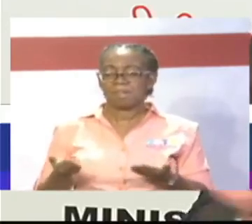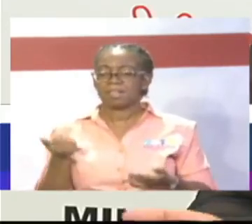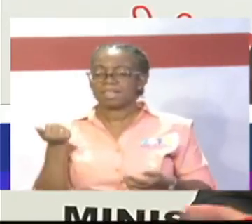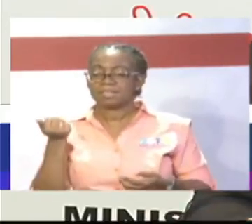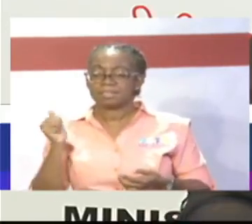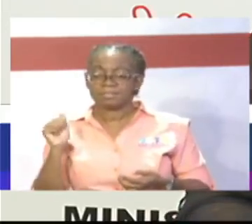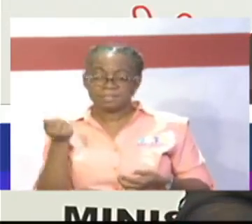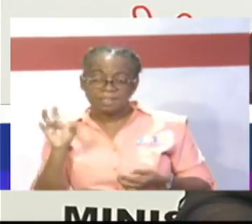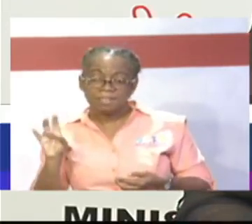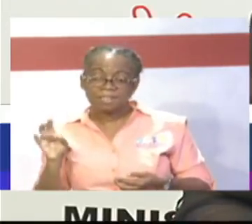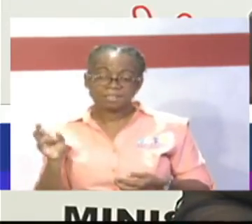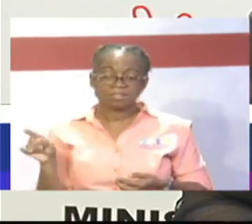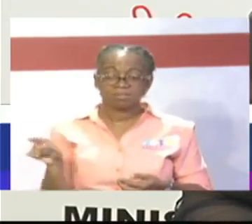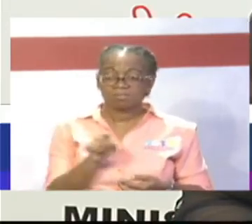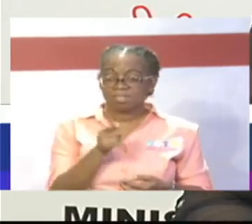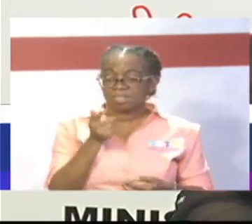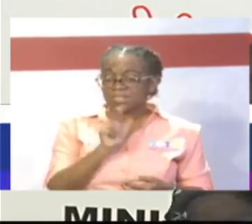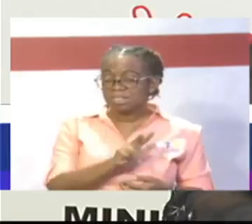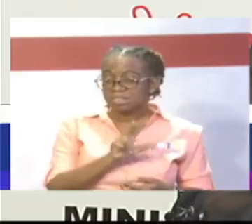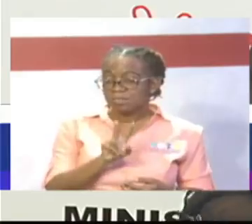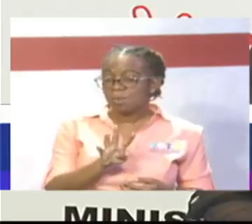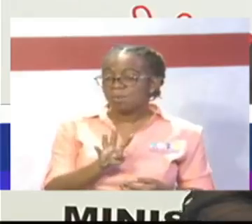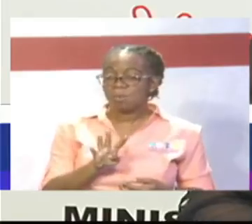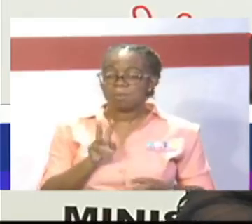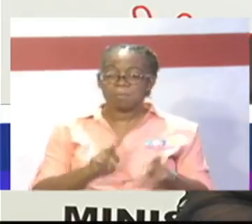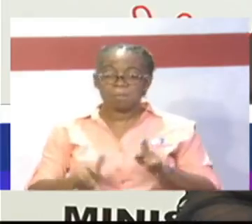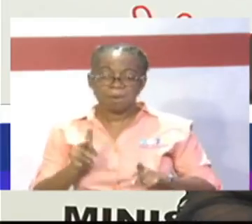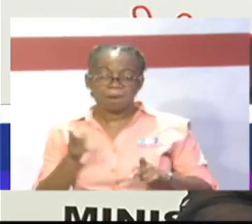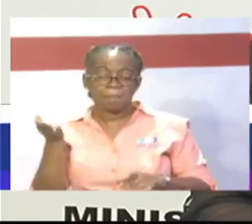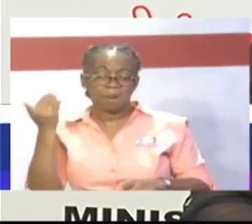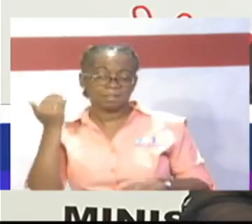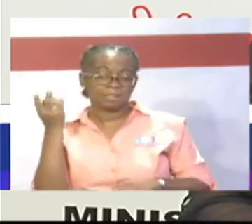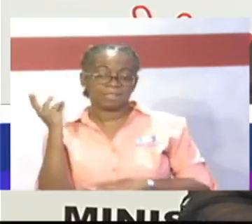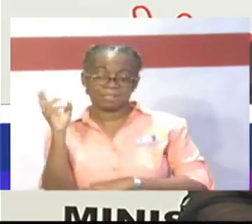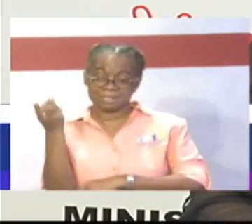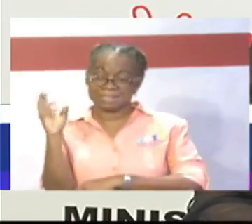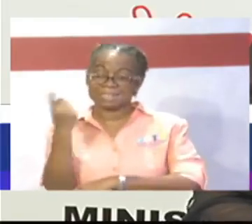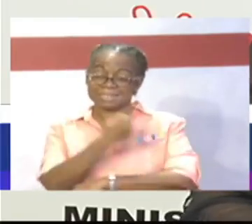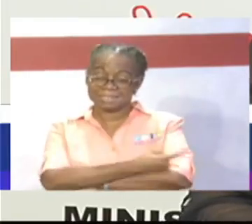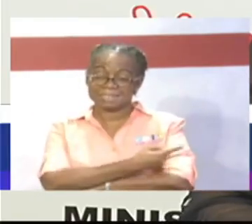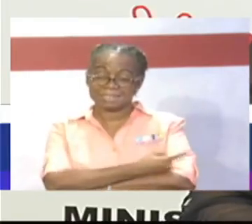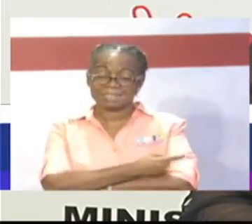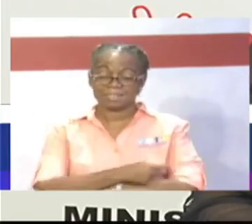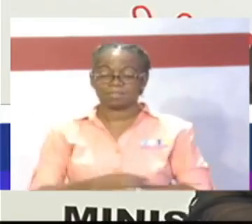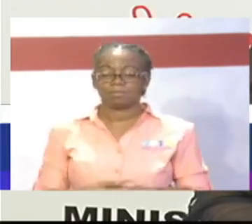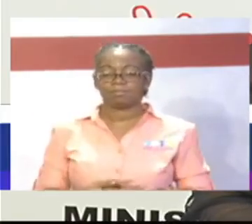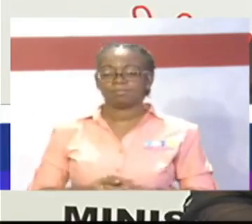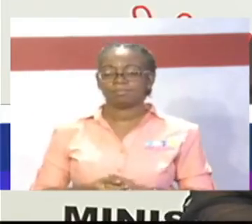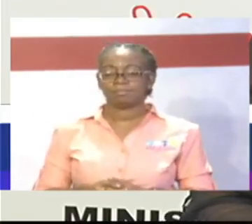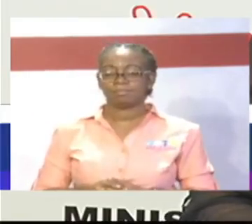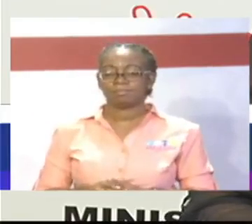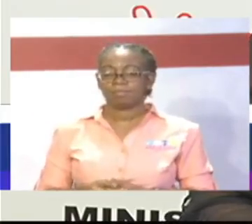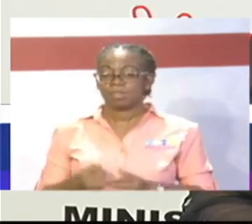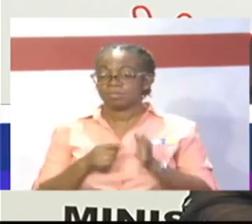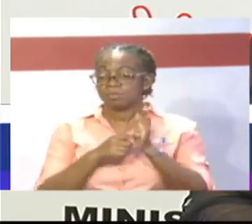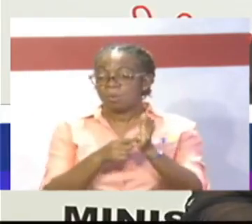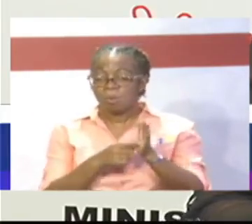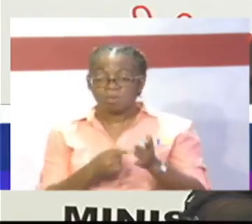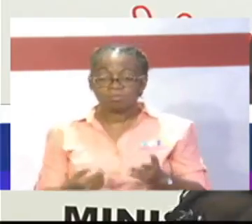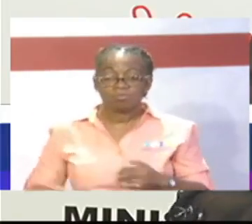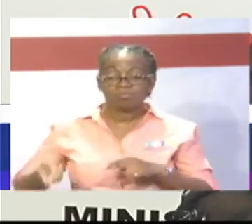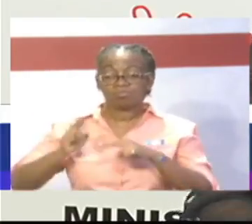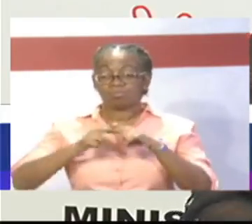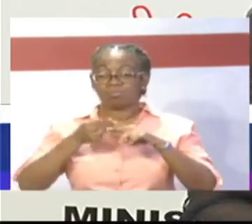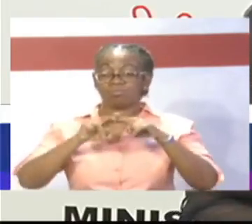17 and approximately 34 over the last 16 days, and it represents a significant increase